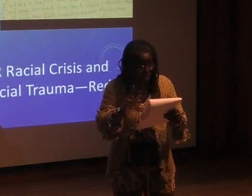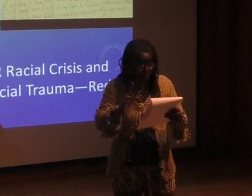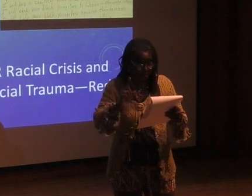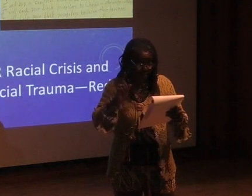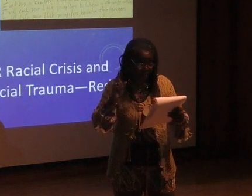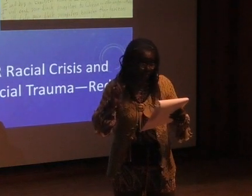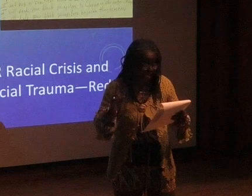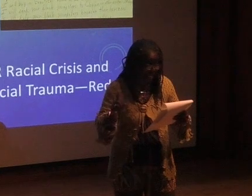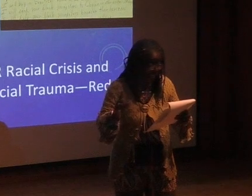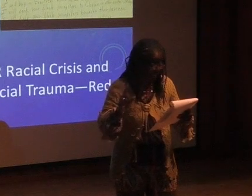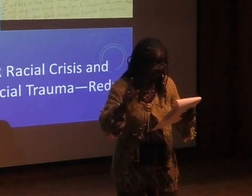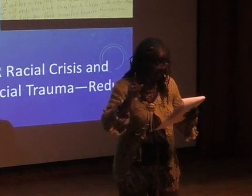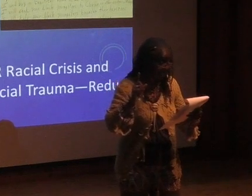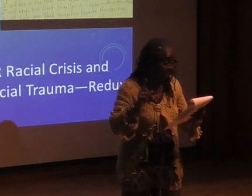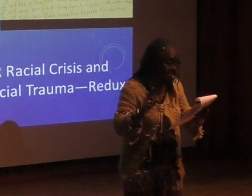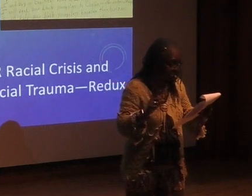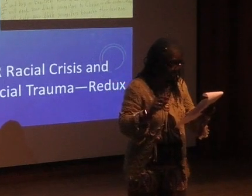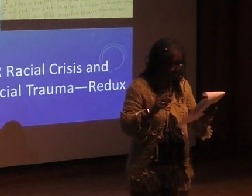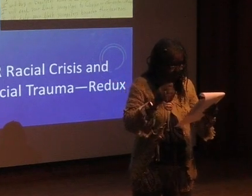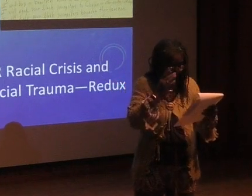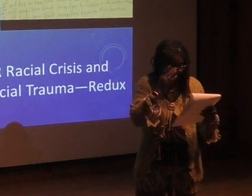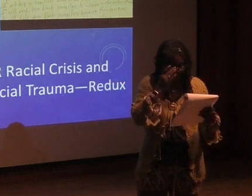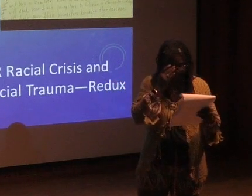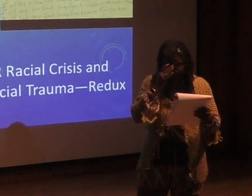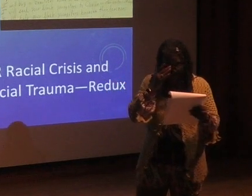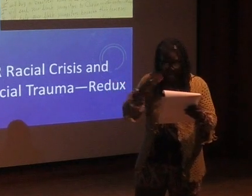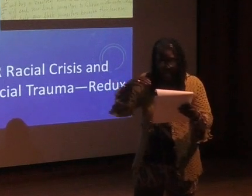in one easy lesson.